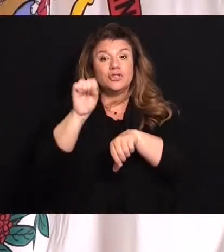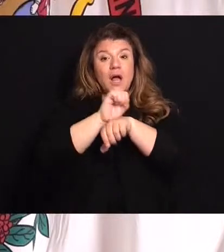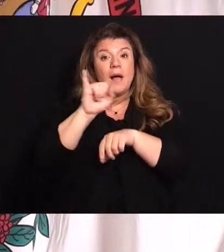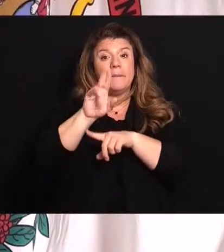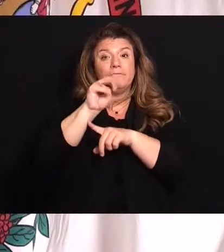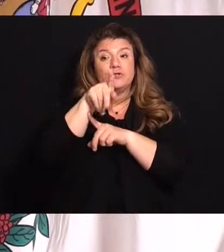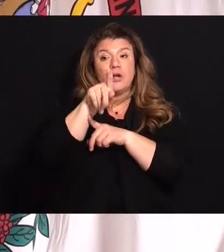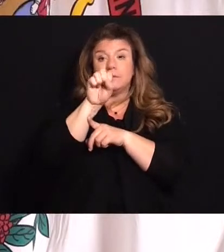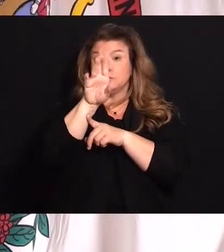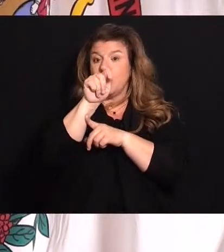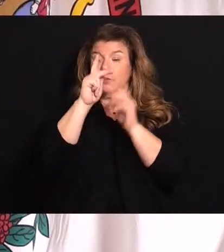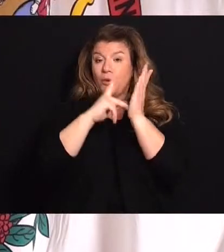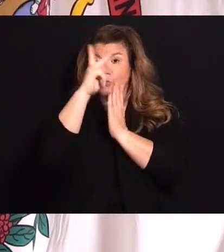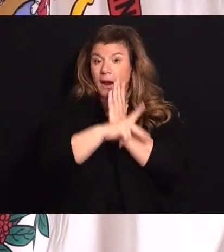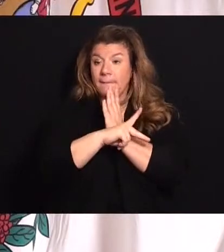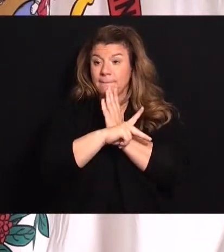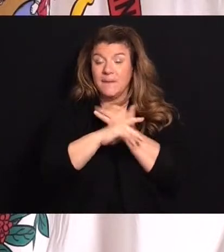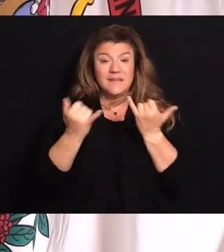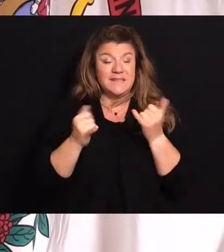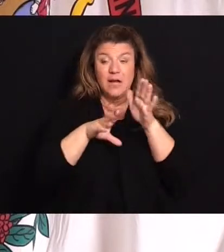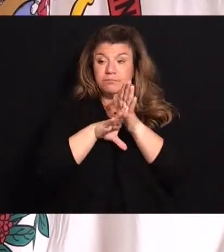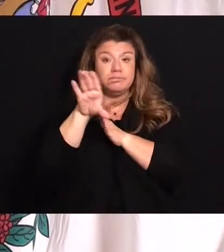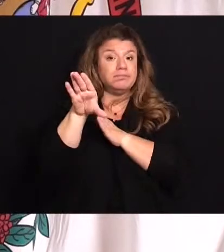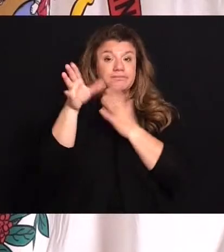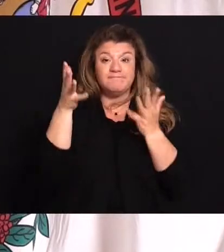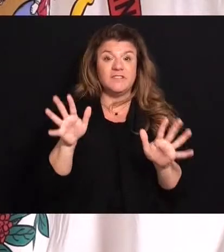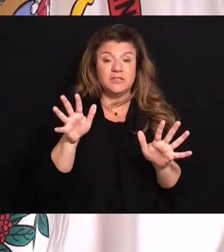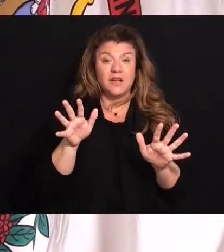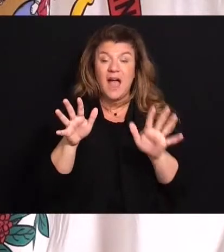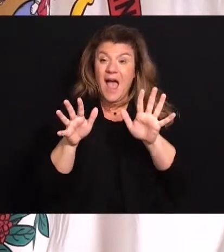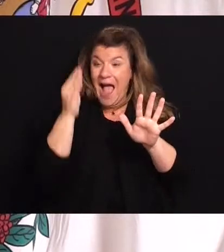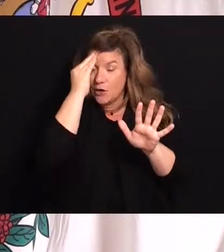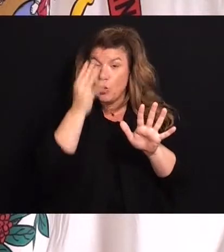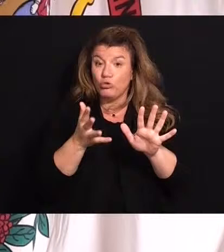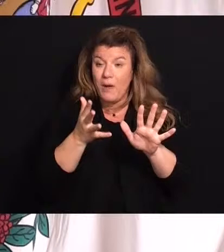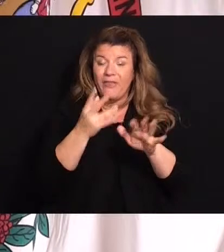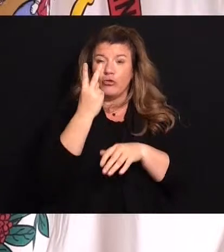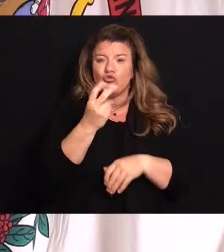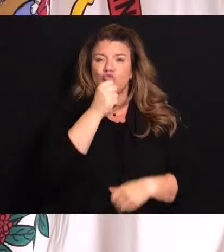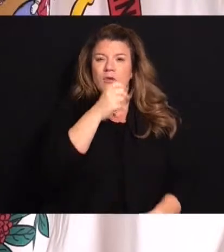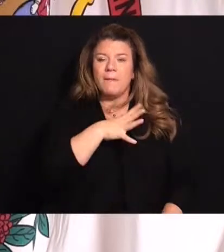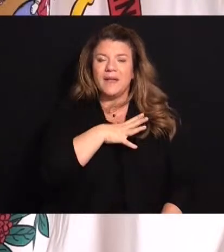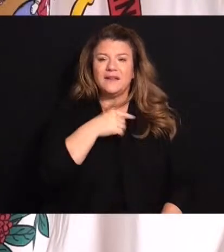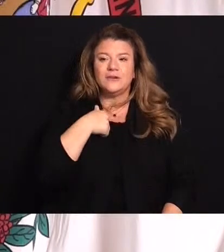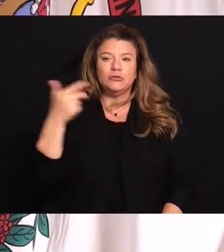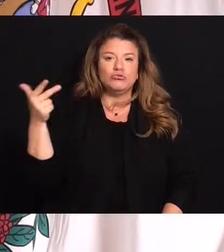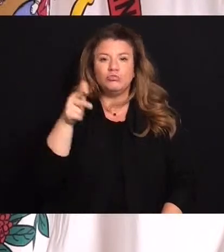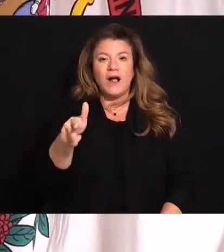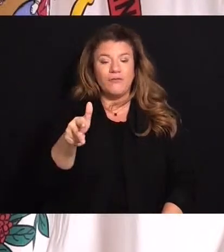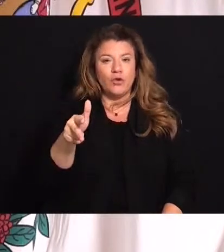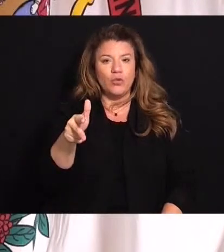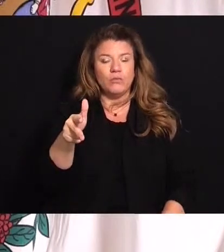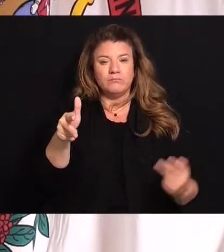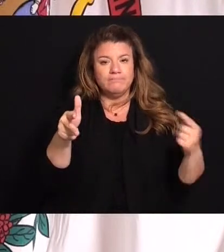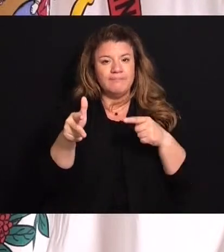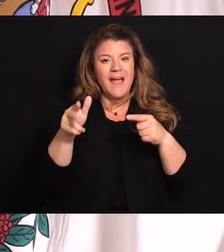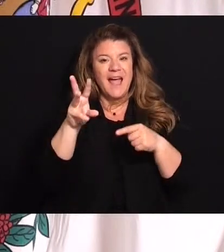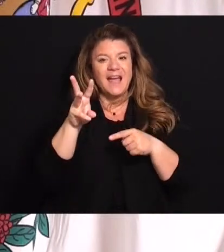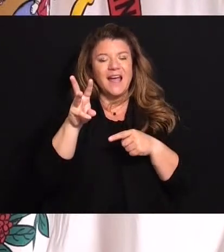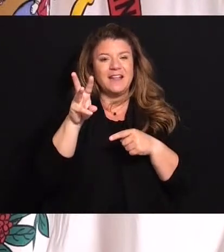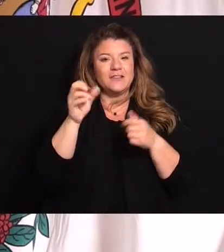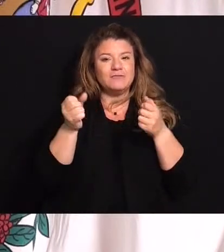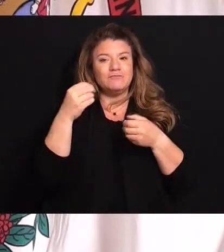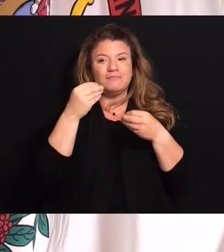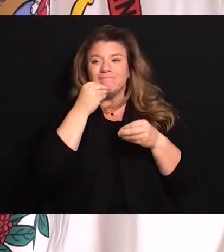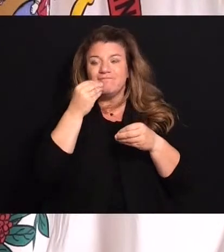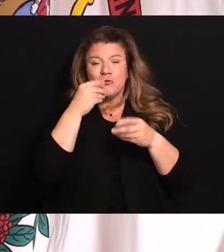Program is off and going. I told you about the two ladies at the drive-through window and everything, how excited